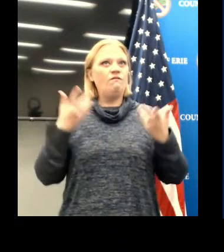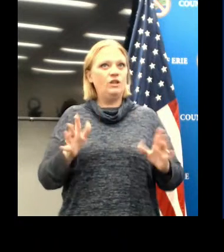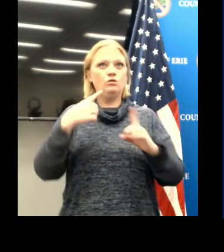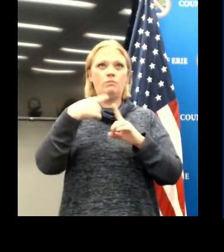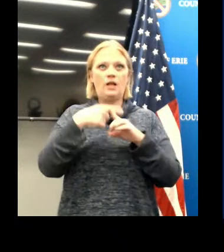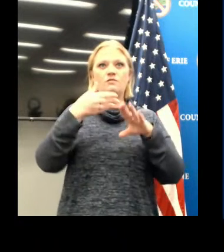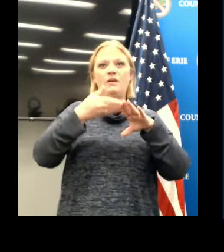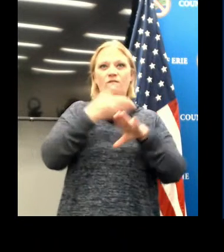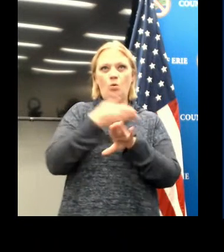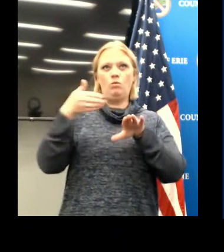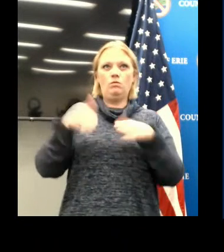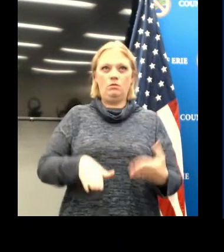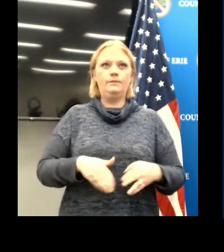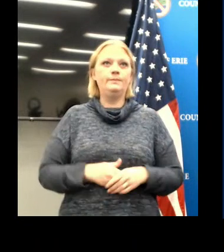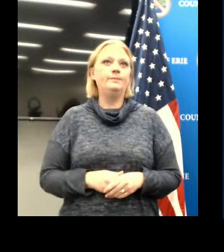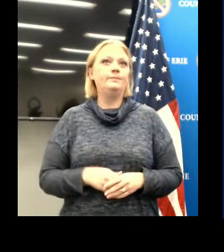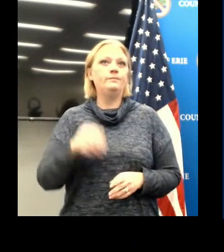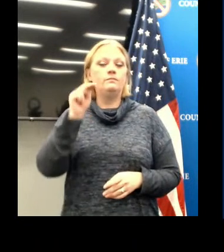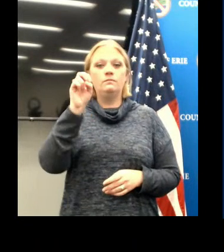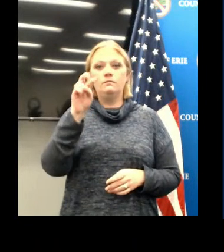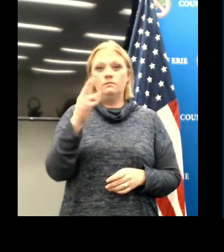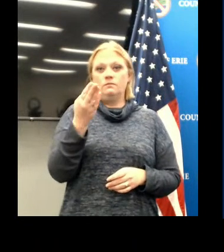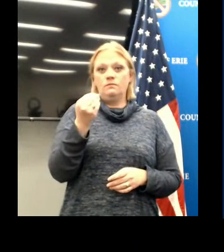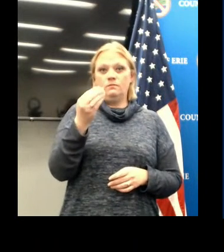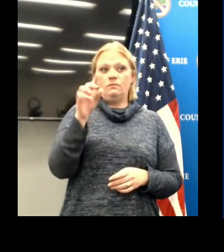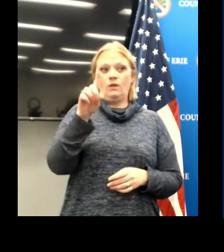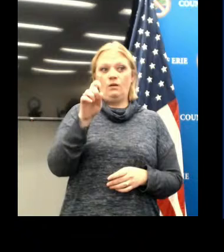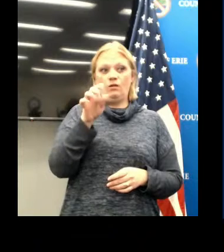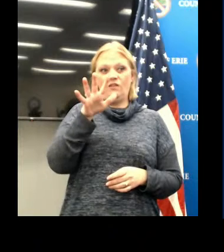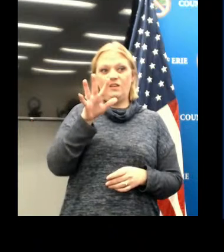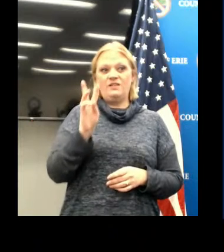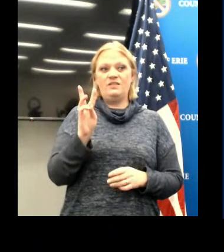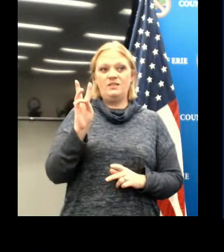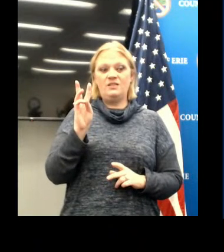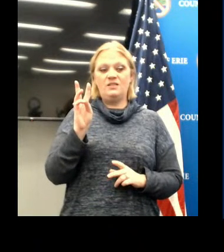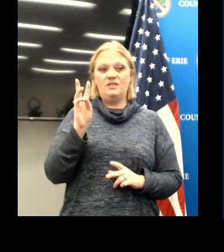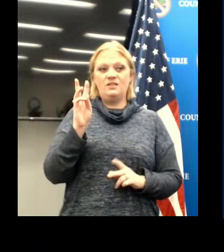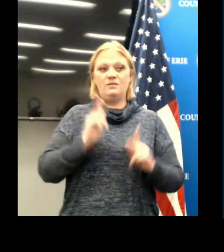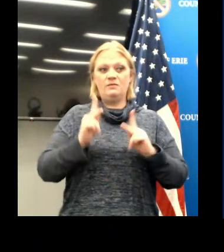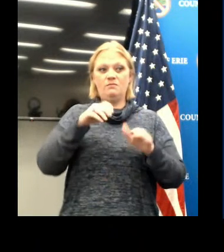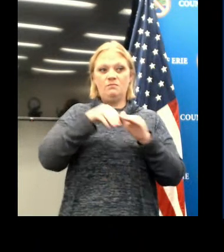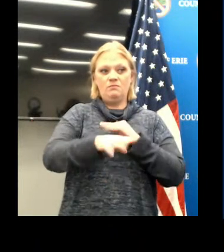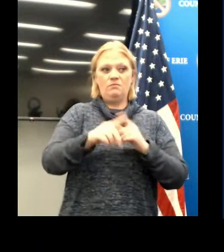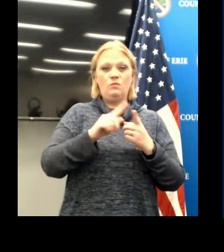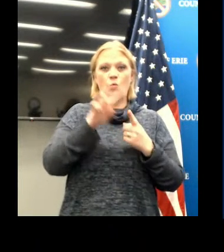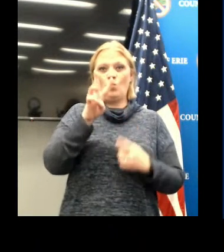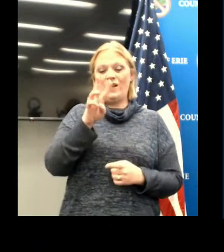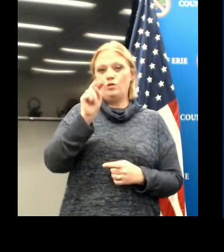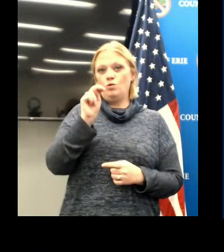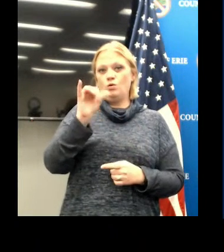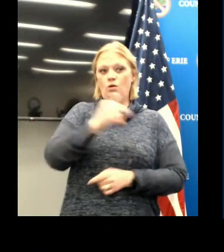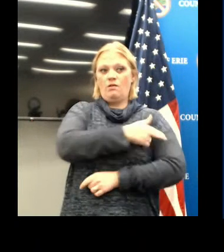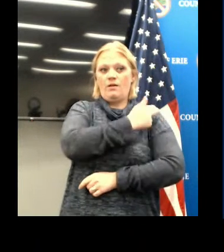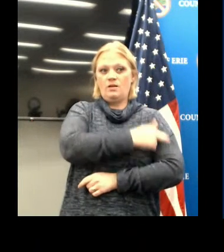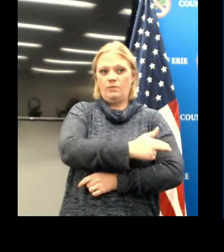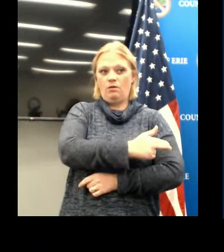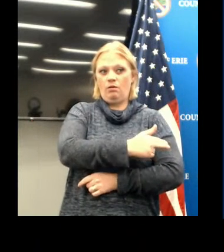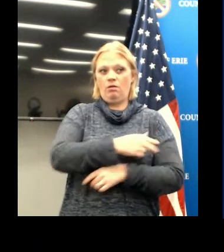before death. On November 14th, there were 156 individuals admitted to Western New York hospitals for